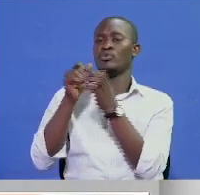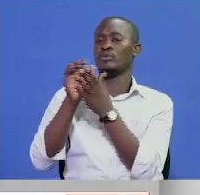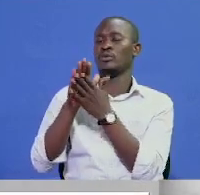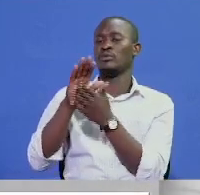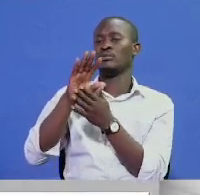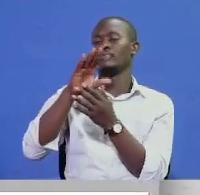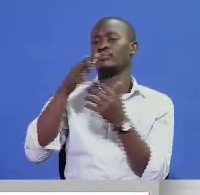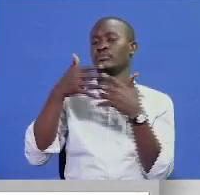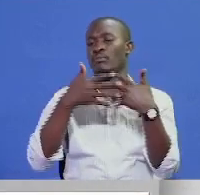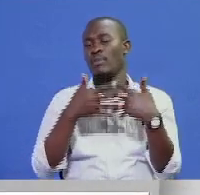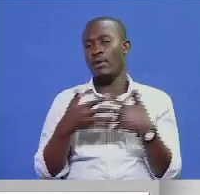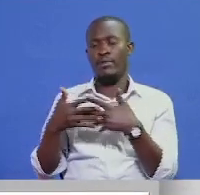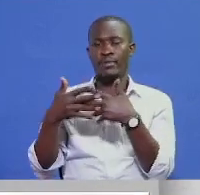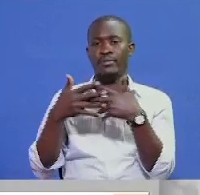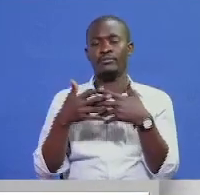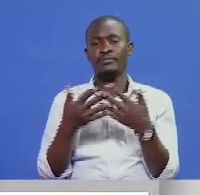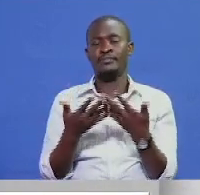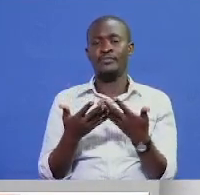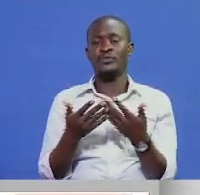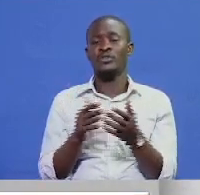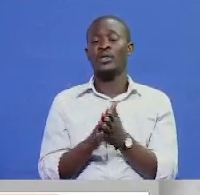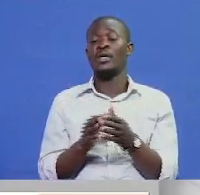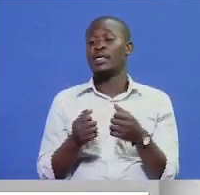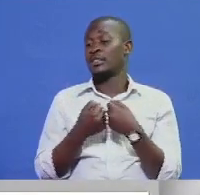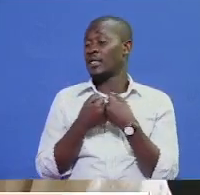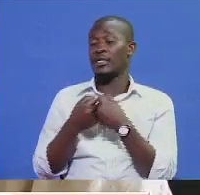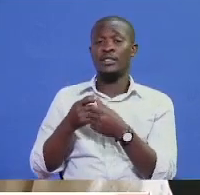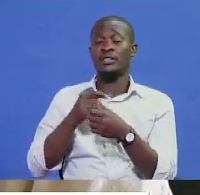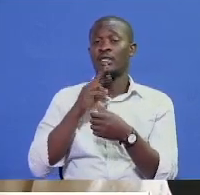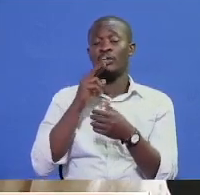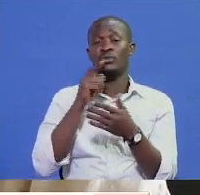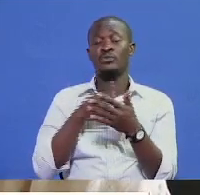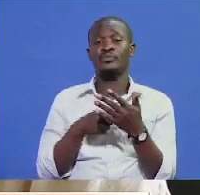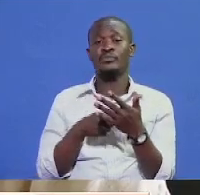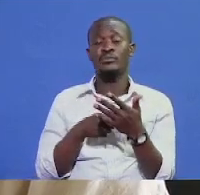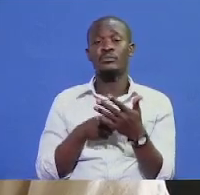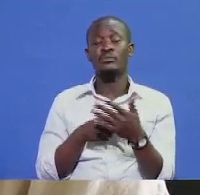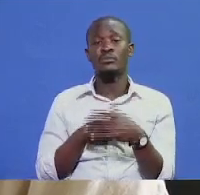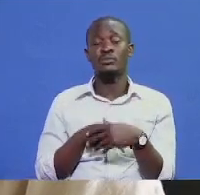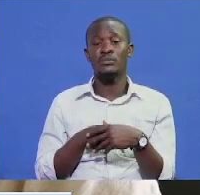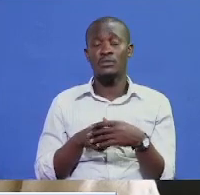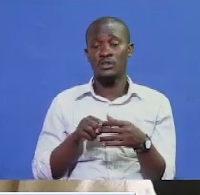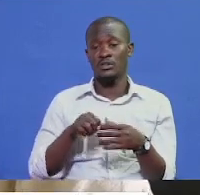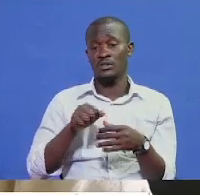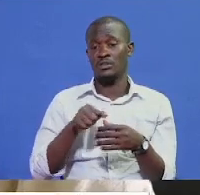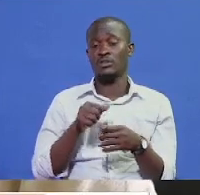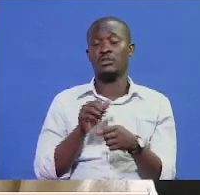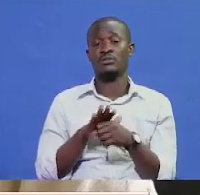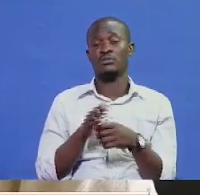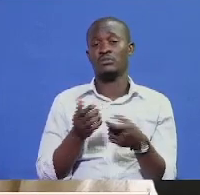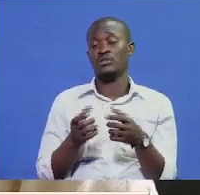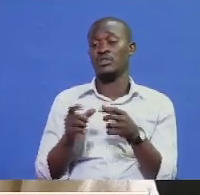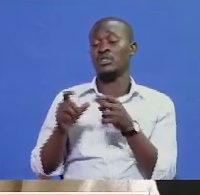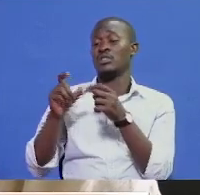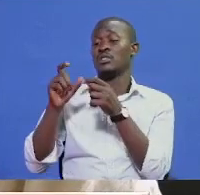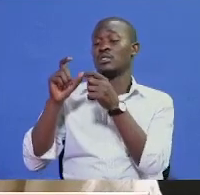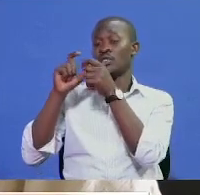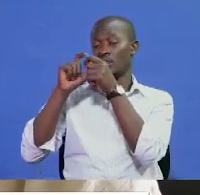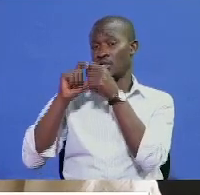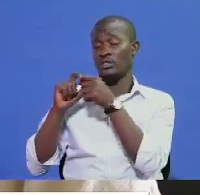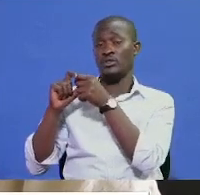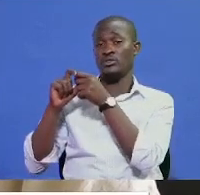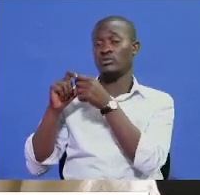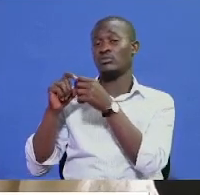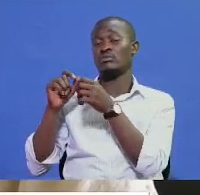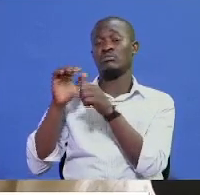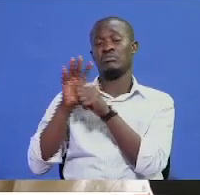Marekani. Je, changamoto ni zipi? Challenges, yes, lots of cultural taboos.